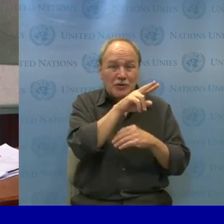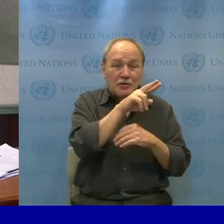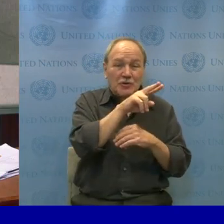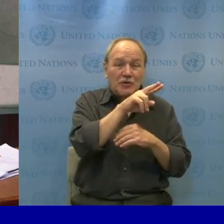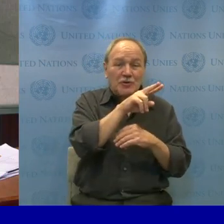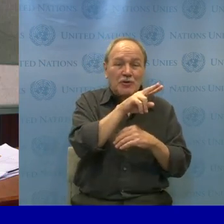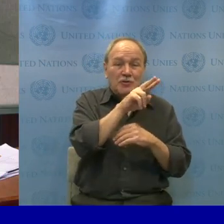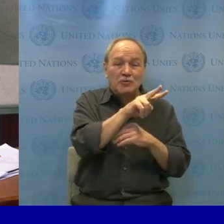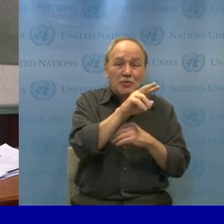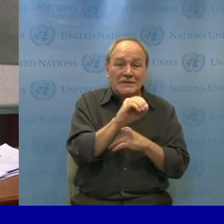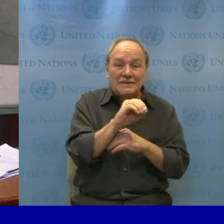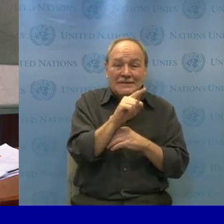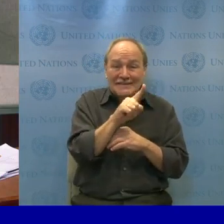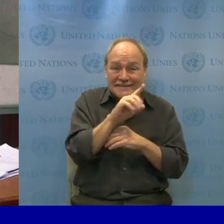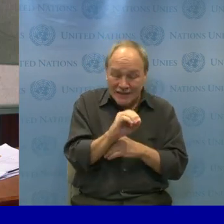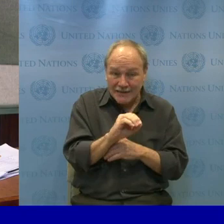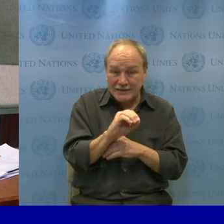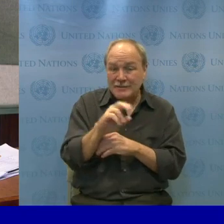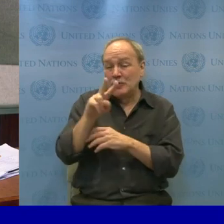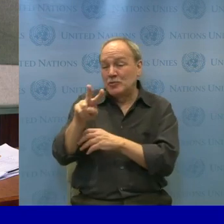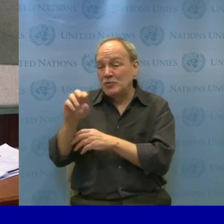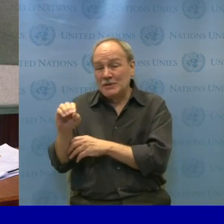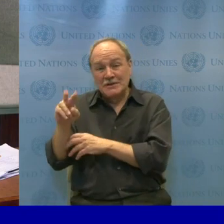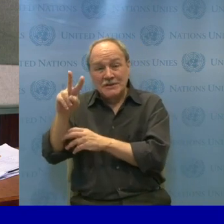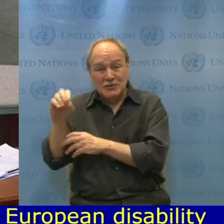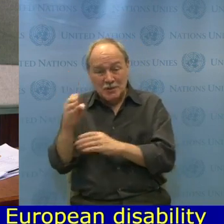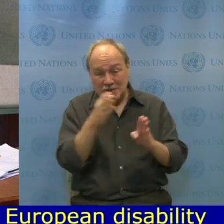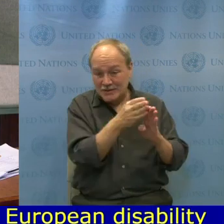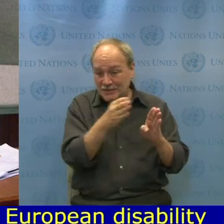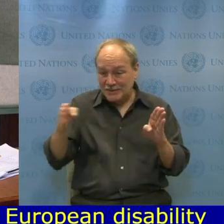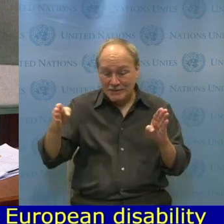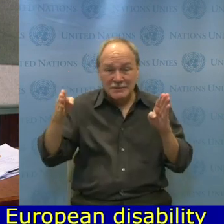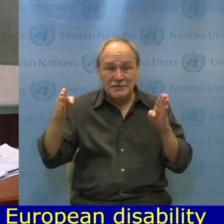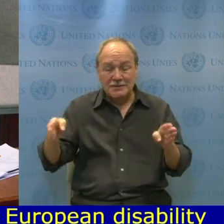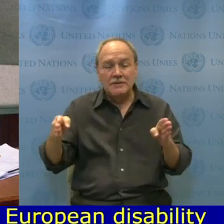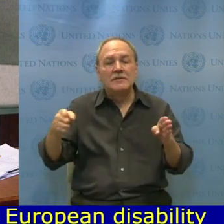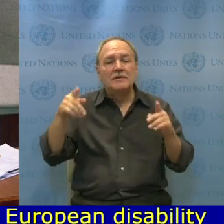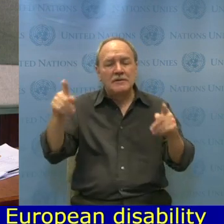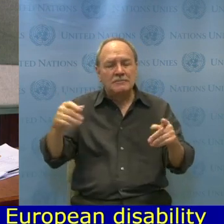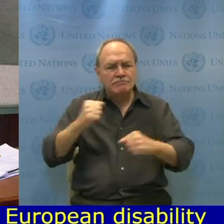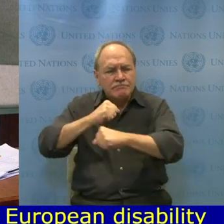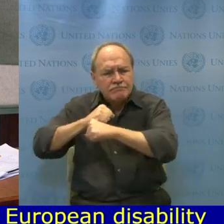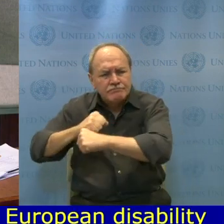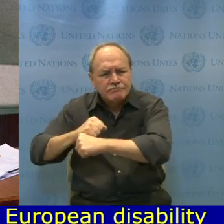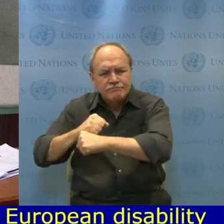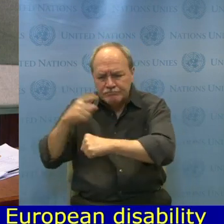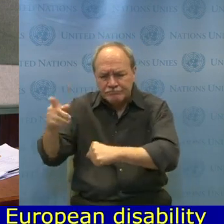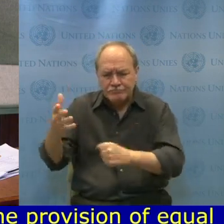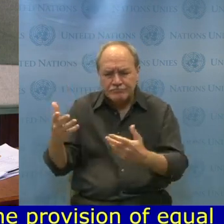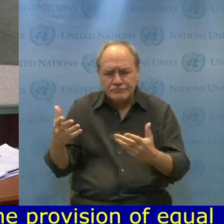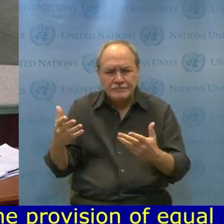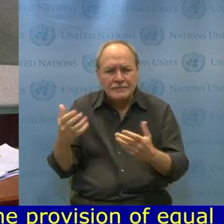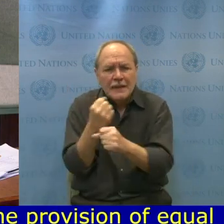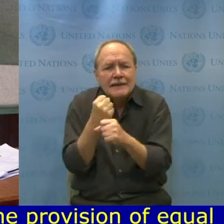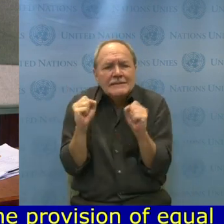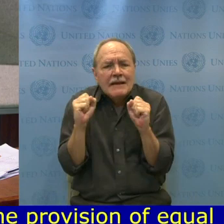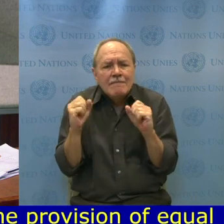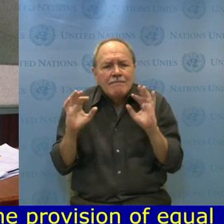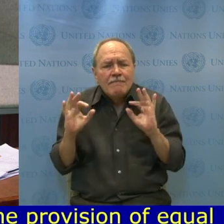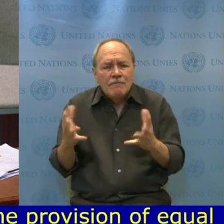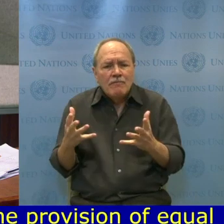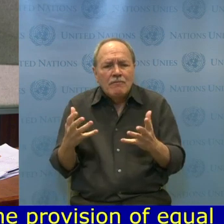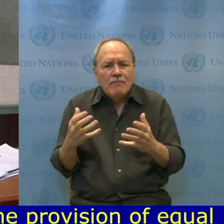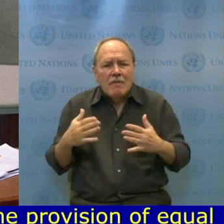to healthcare. The protection of health and safety of workers is a key element of EU labour